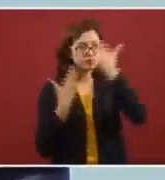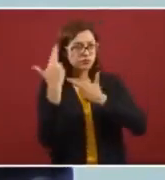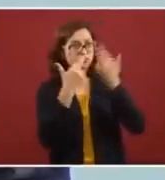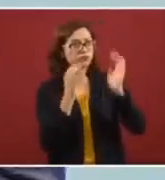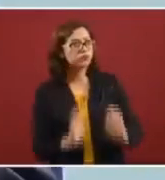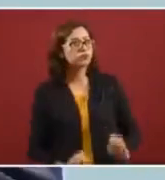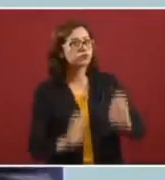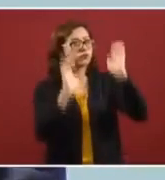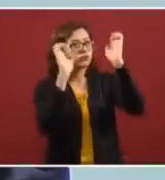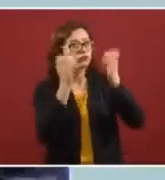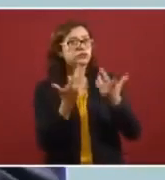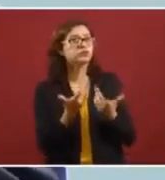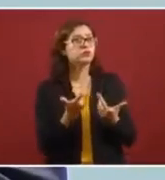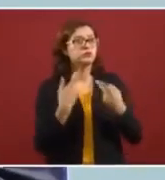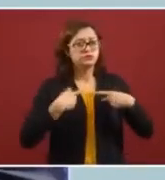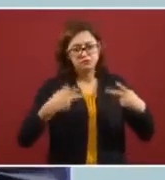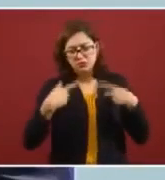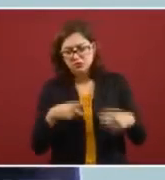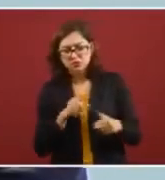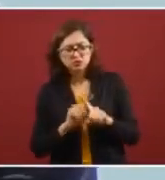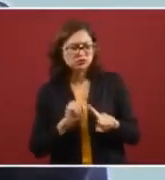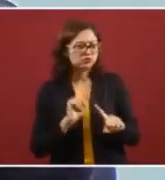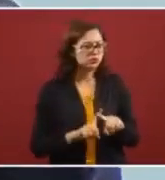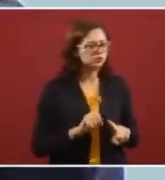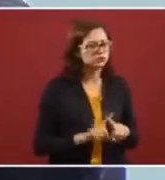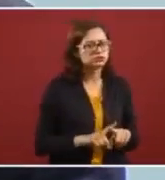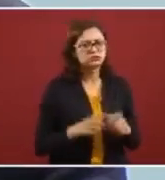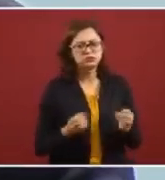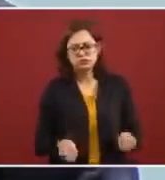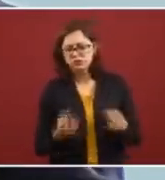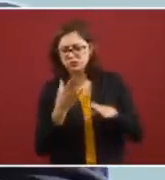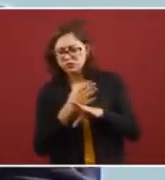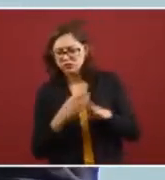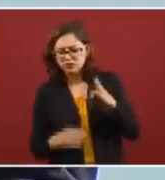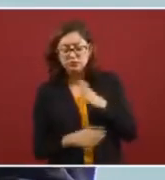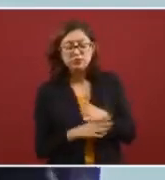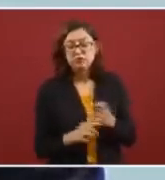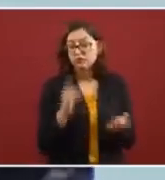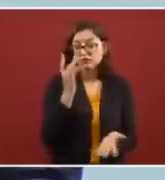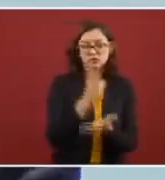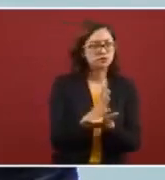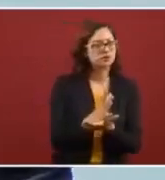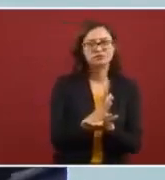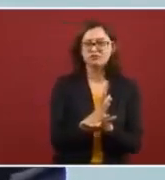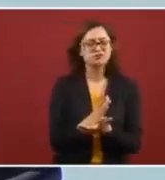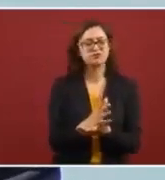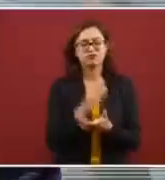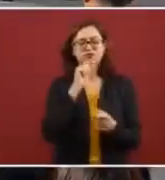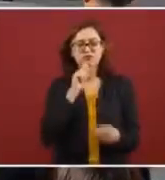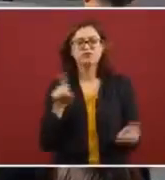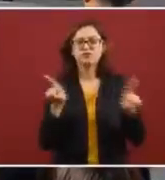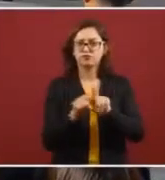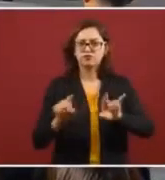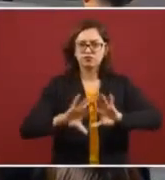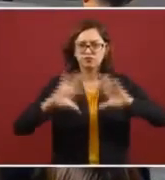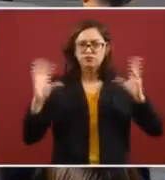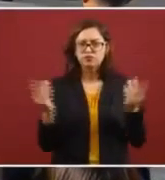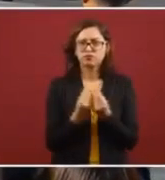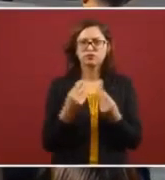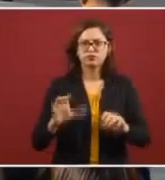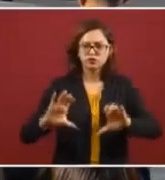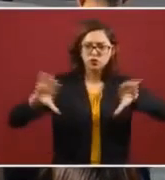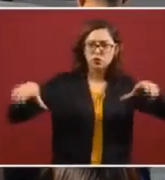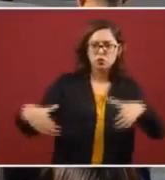So we were checking the status of infrastructure, equipment, and to check the